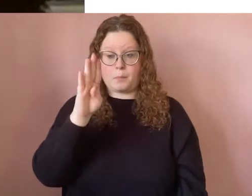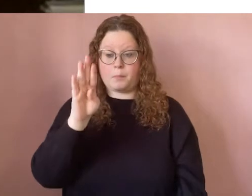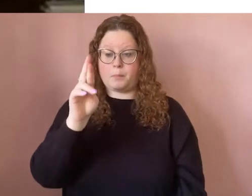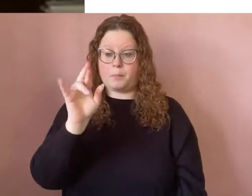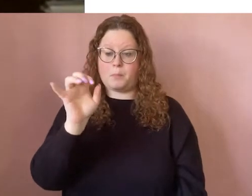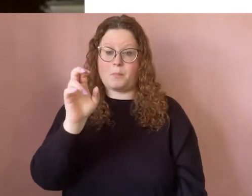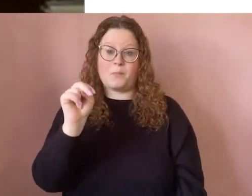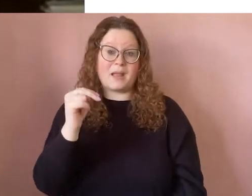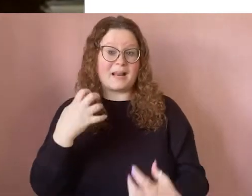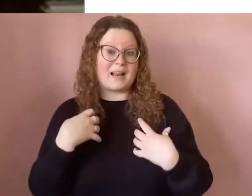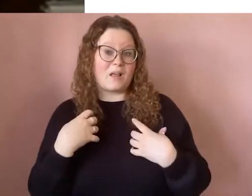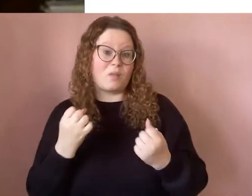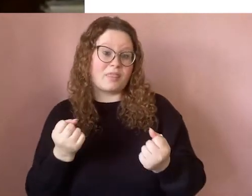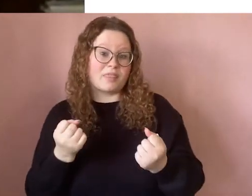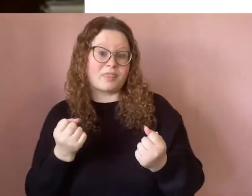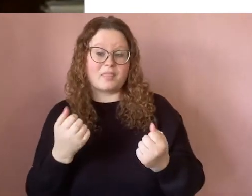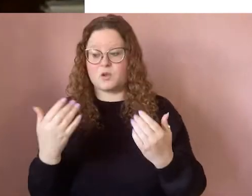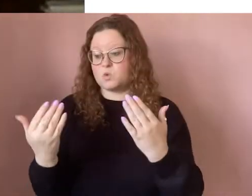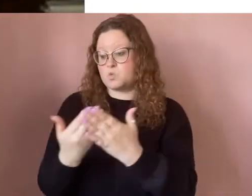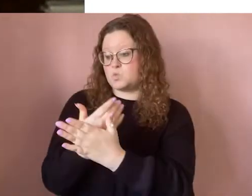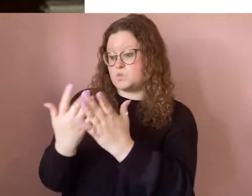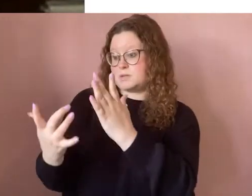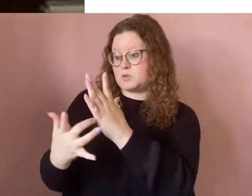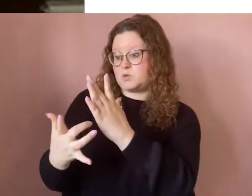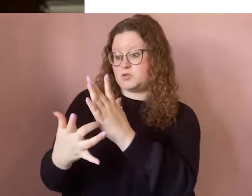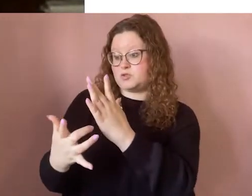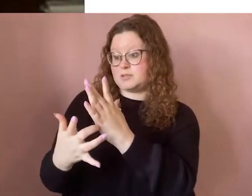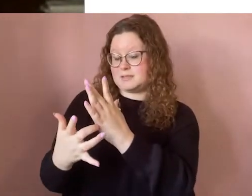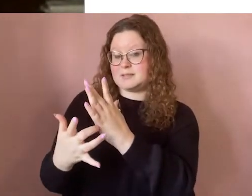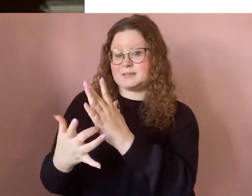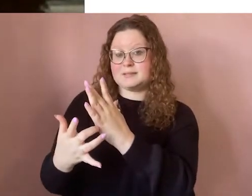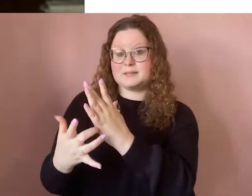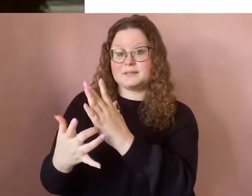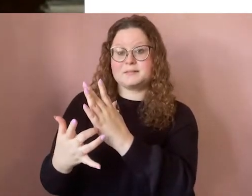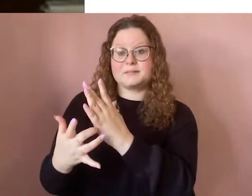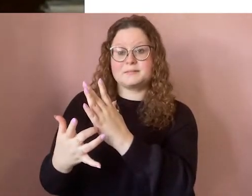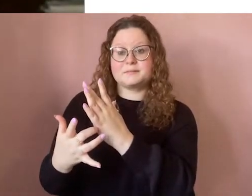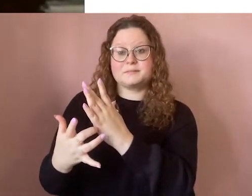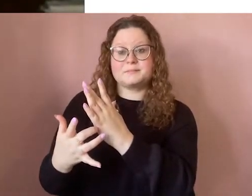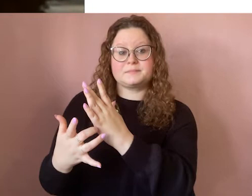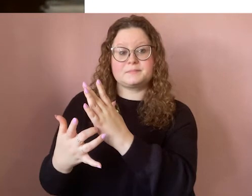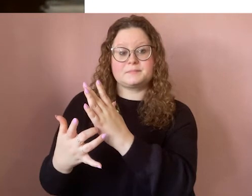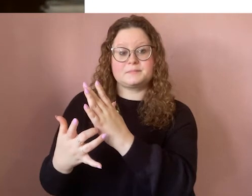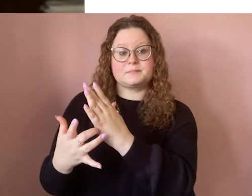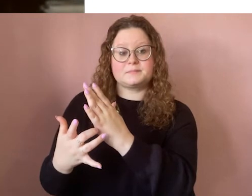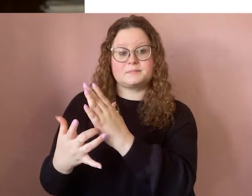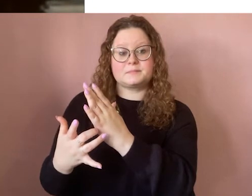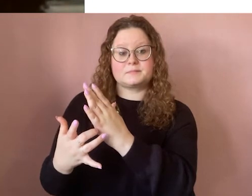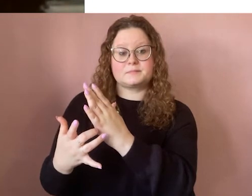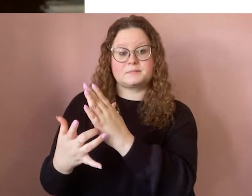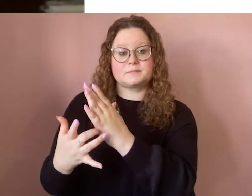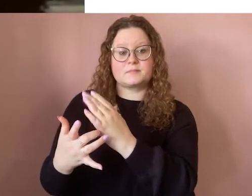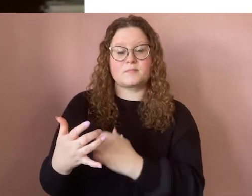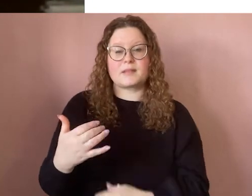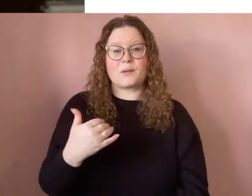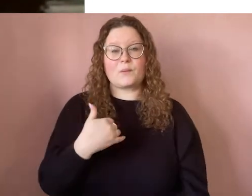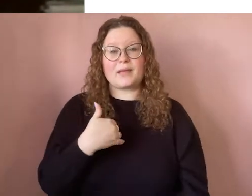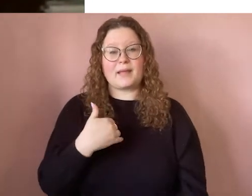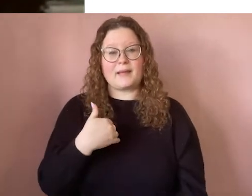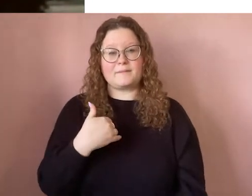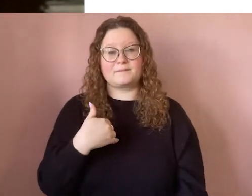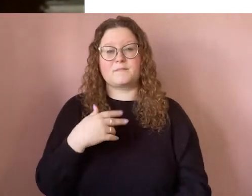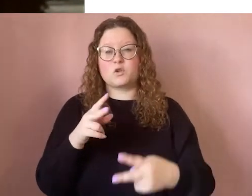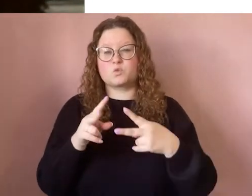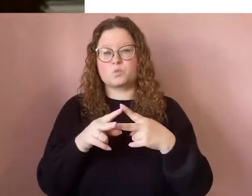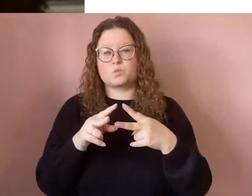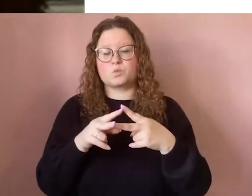on the other, coming in between those two poles, if you will, is a confluence or a convergence